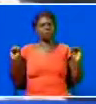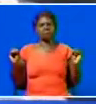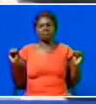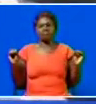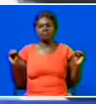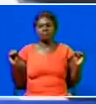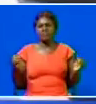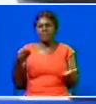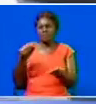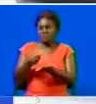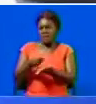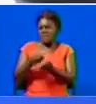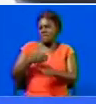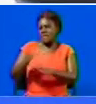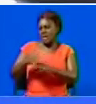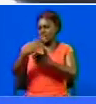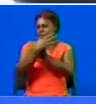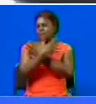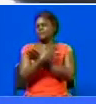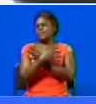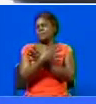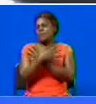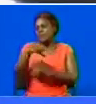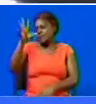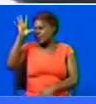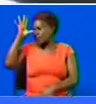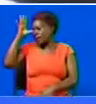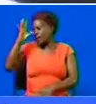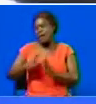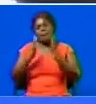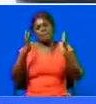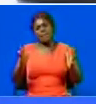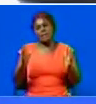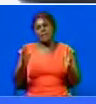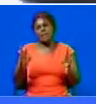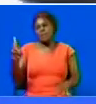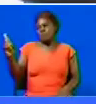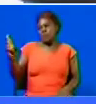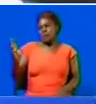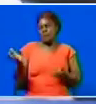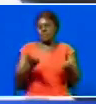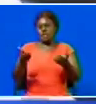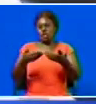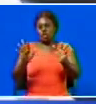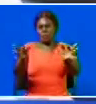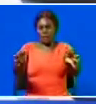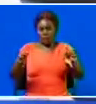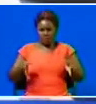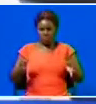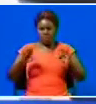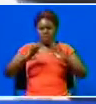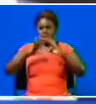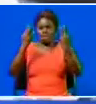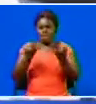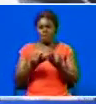At pesa ilikuwa imetumwa kule Germany. Hiyo ni maneno ya uongo. Tulikuwa tunafanya Madam Ree biashara akiwa amefungua account katika Family